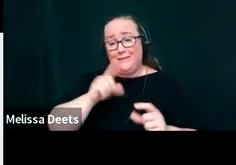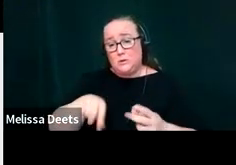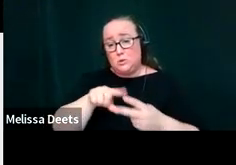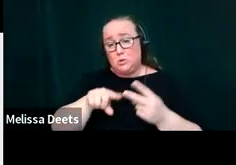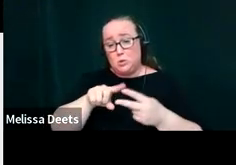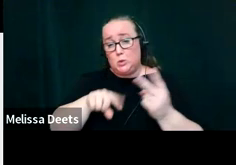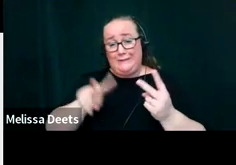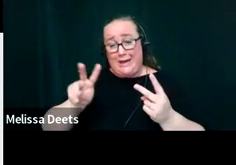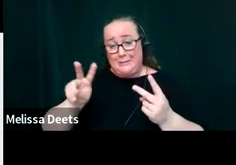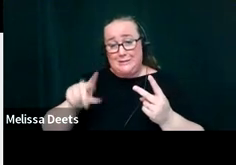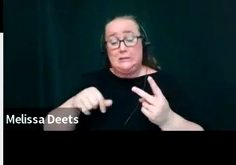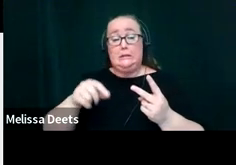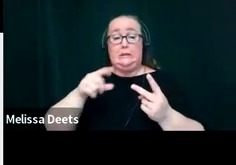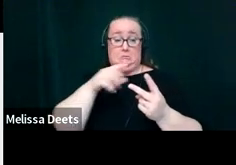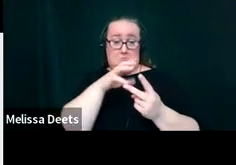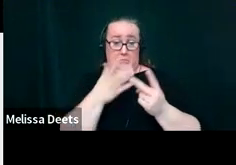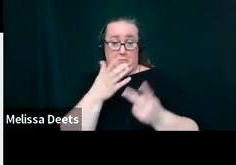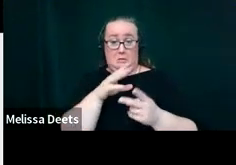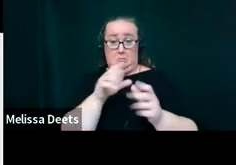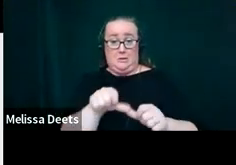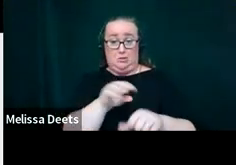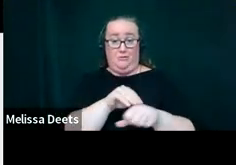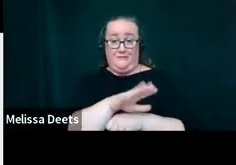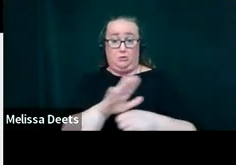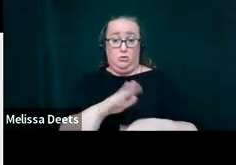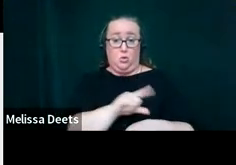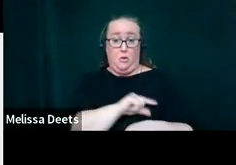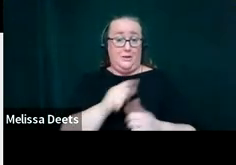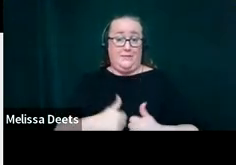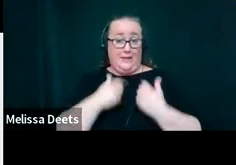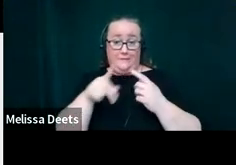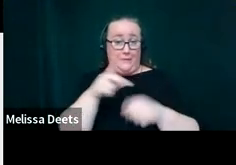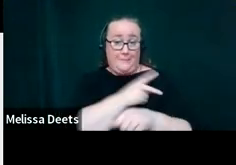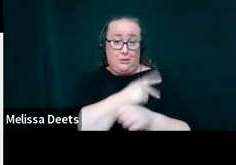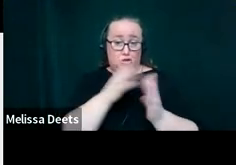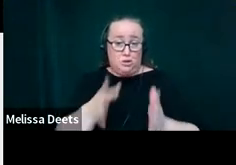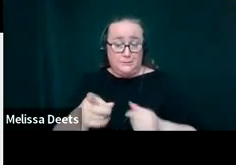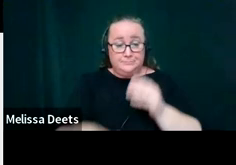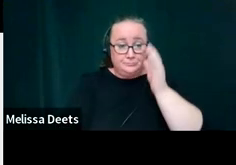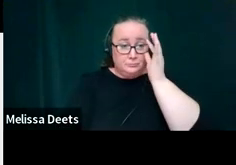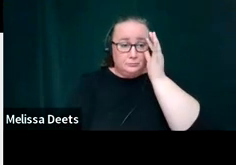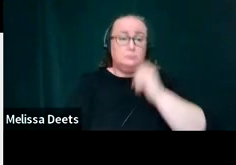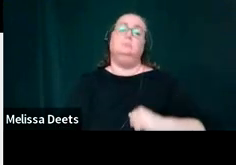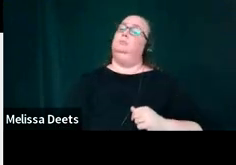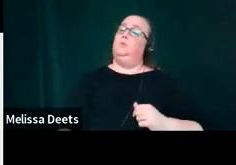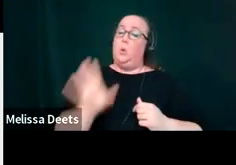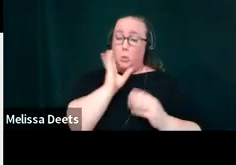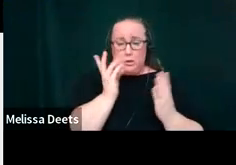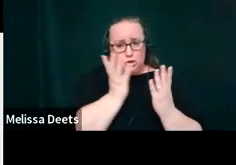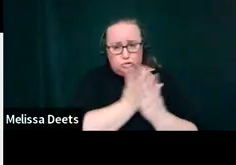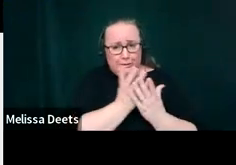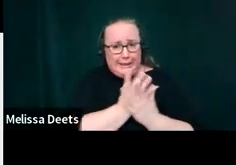at the potential effect that they may have on the quality of life of patients. So essentially, we're going to screen these